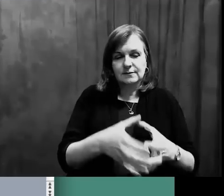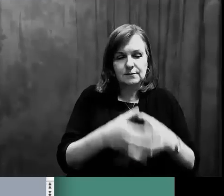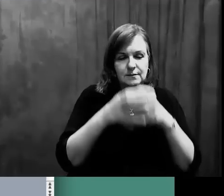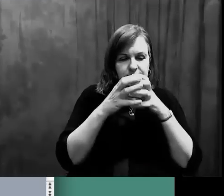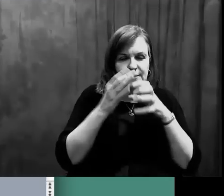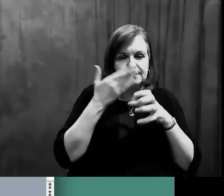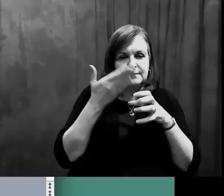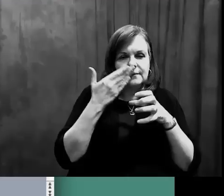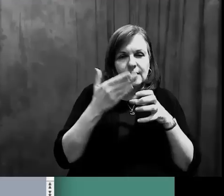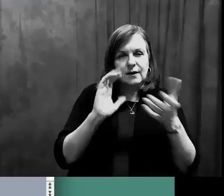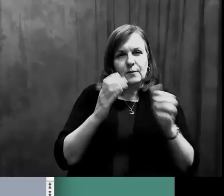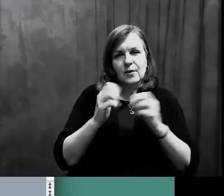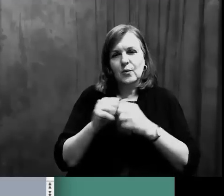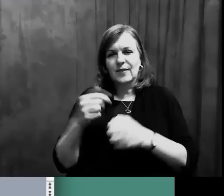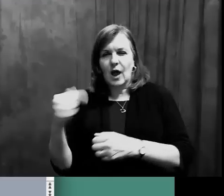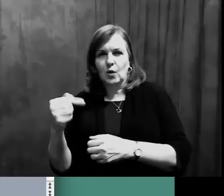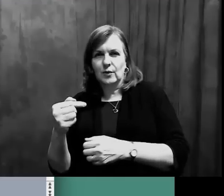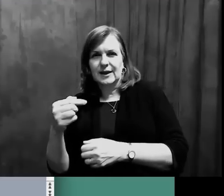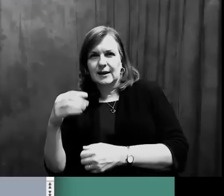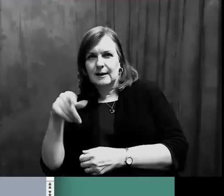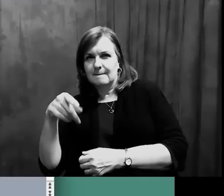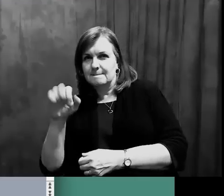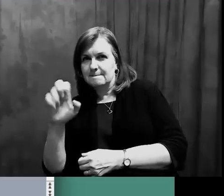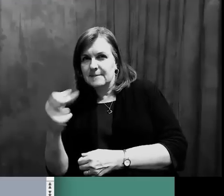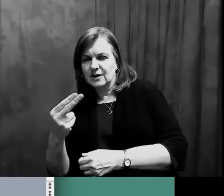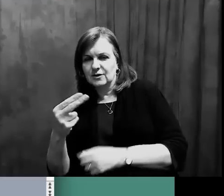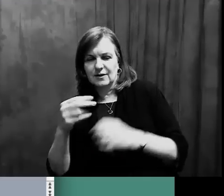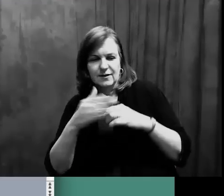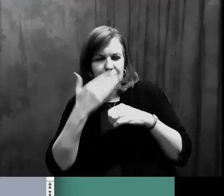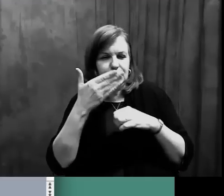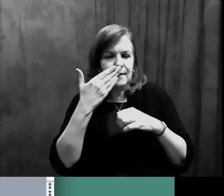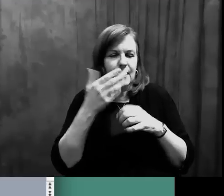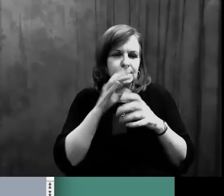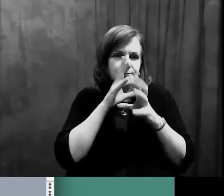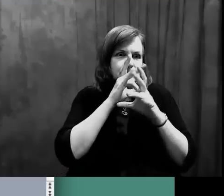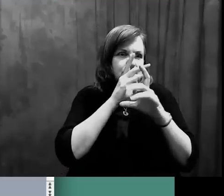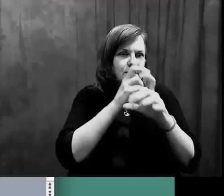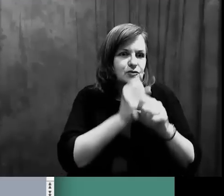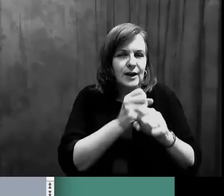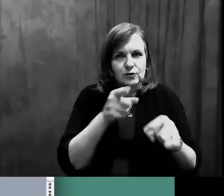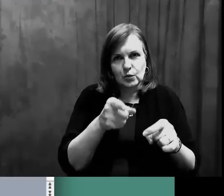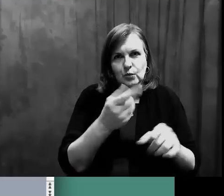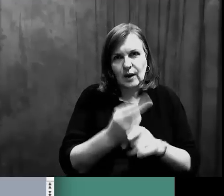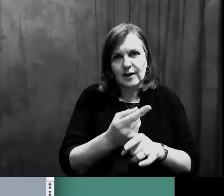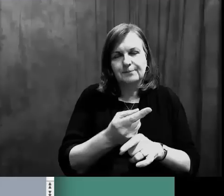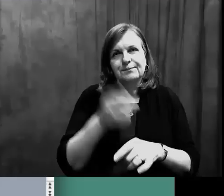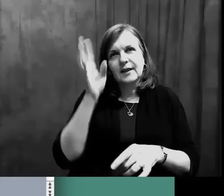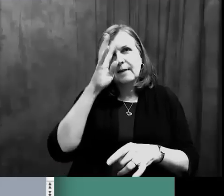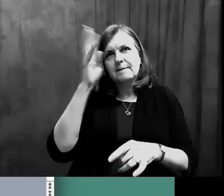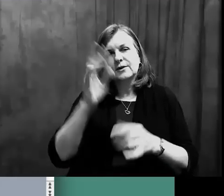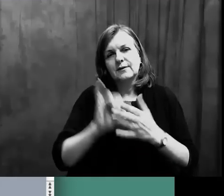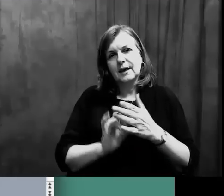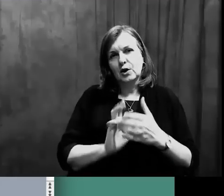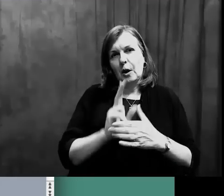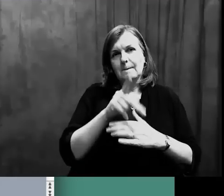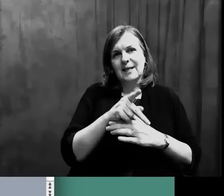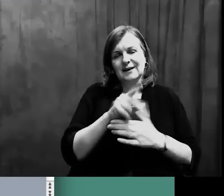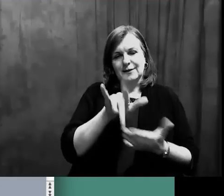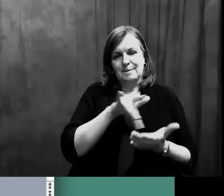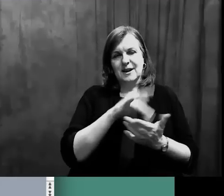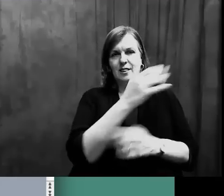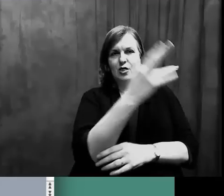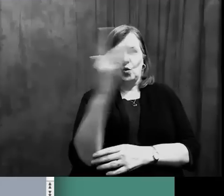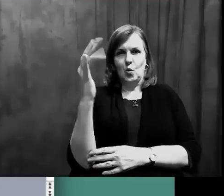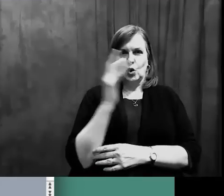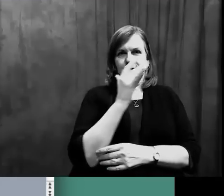Smell a ripe peach or nectarine compared to one that is green. It attracts you to it, right? That